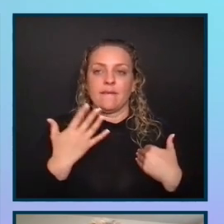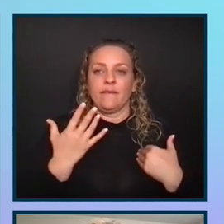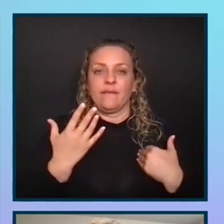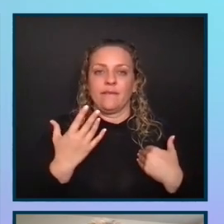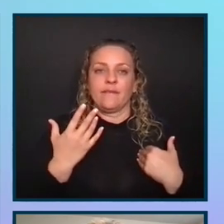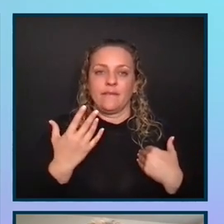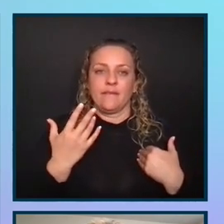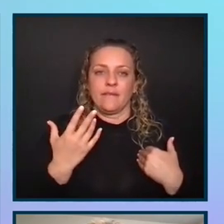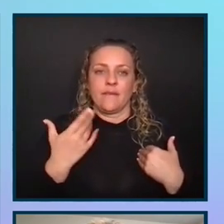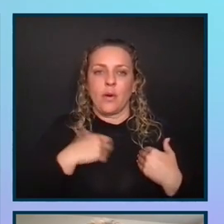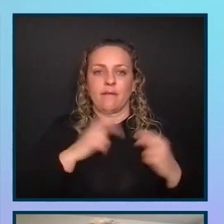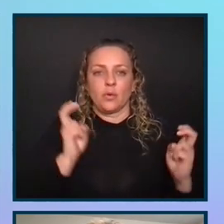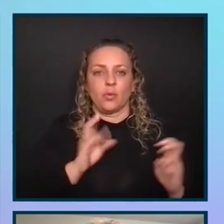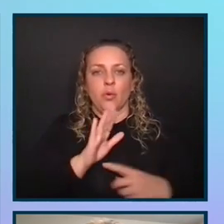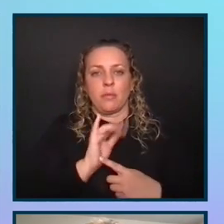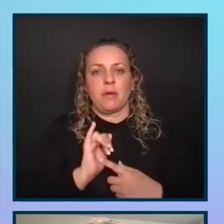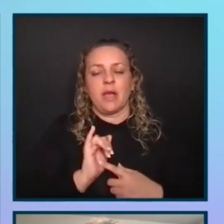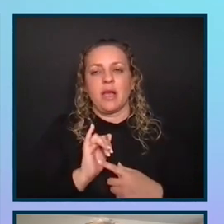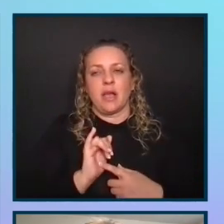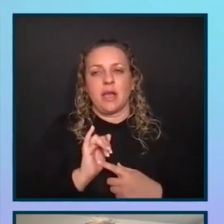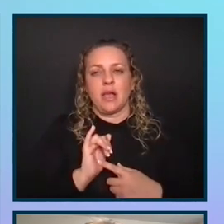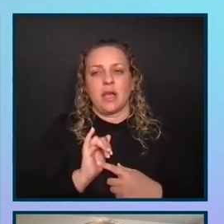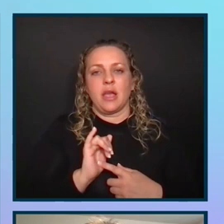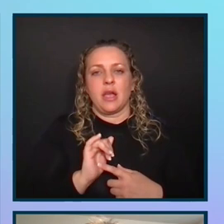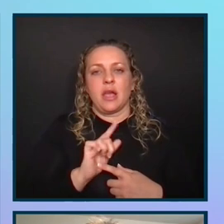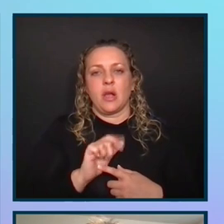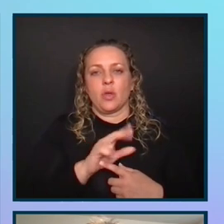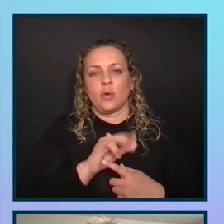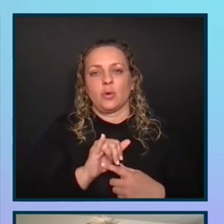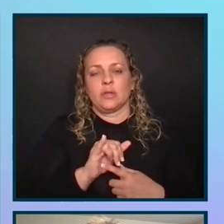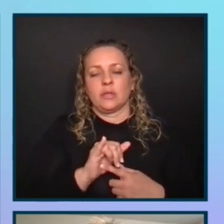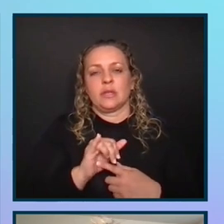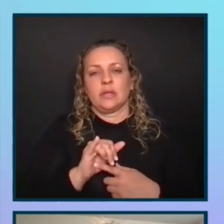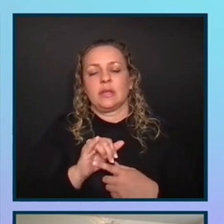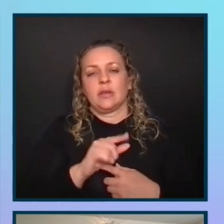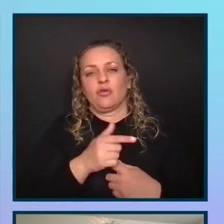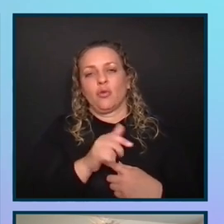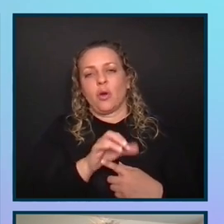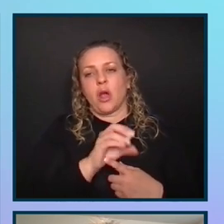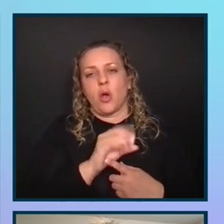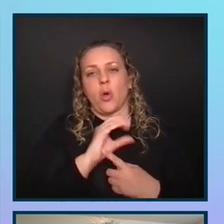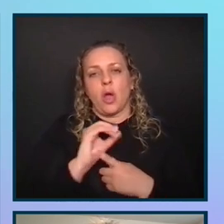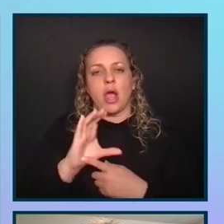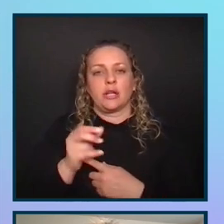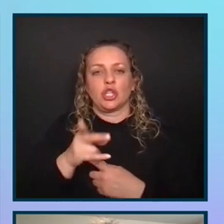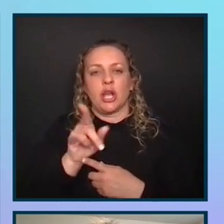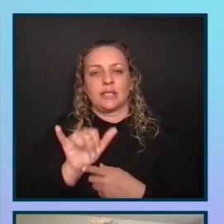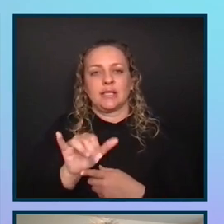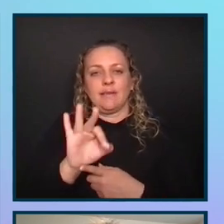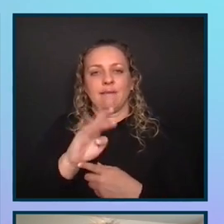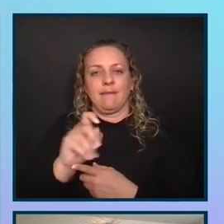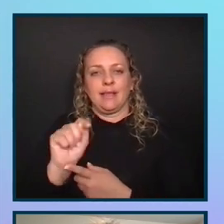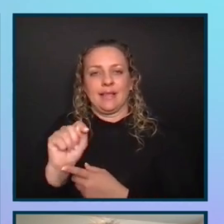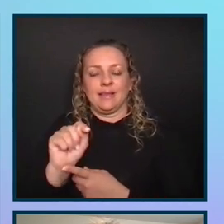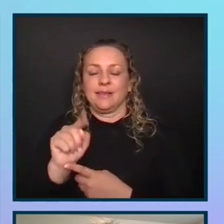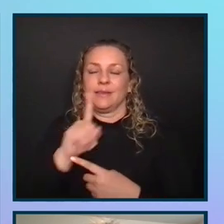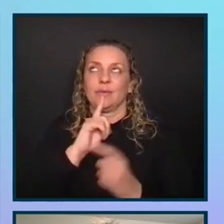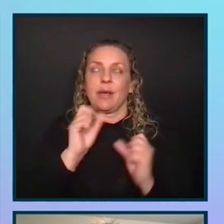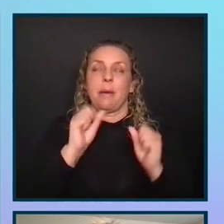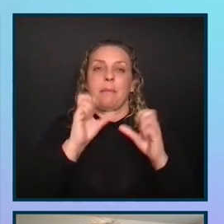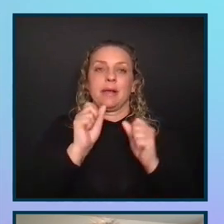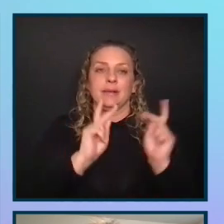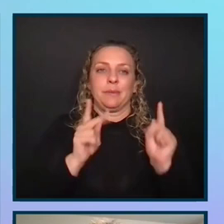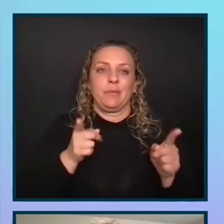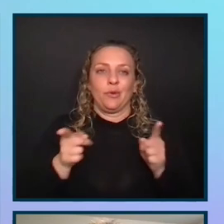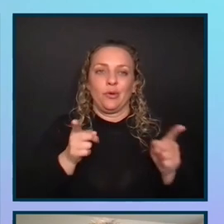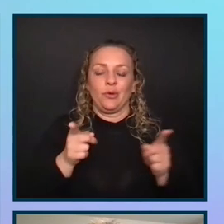some quotes by Lucy Greco and by Chancey Fleet, who is one of the most amazing people I've had the opportunity